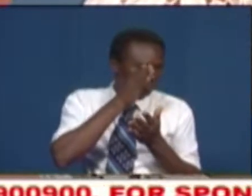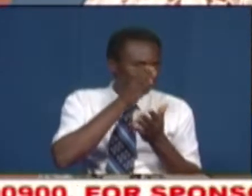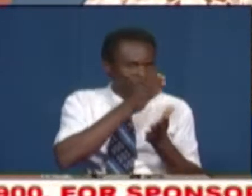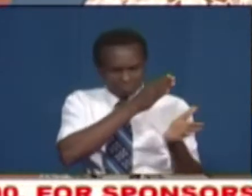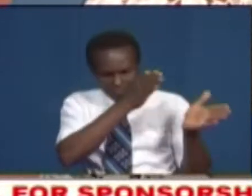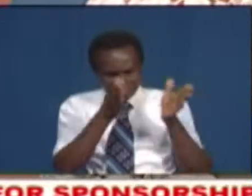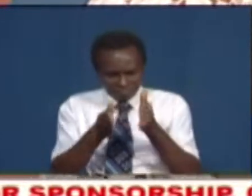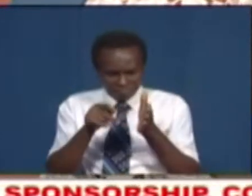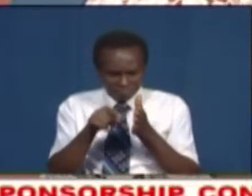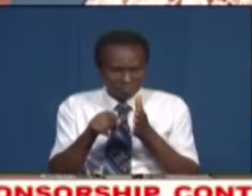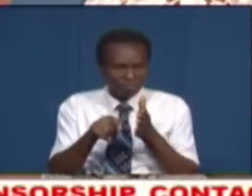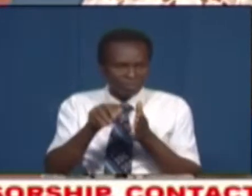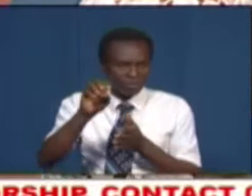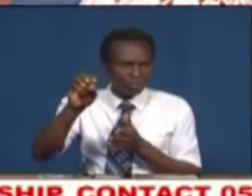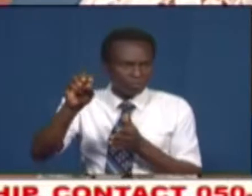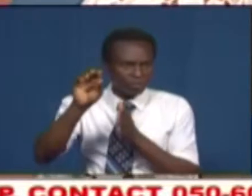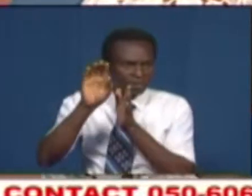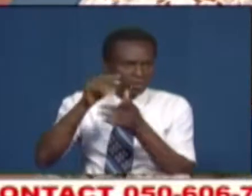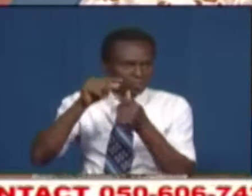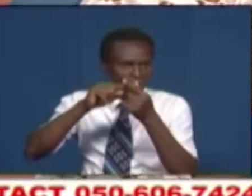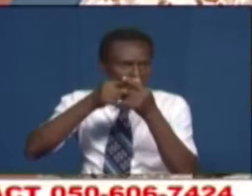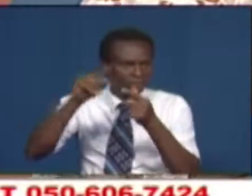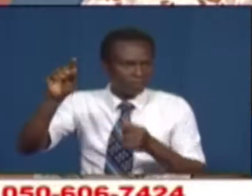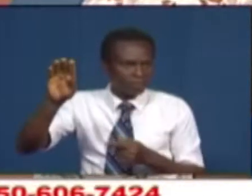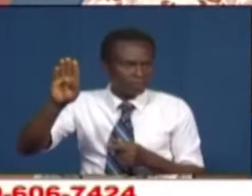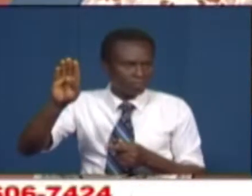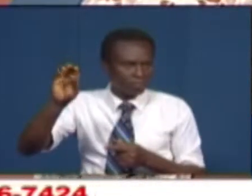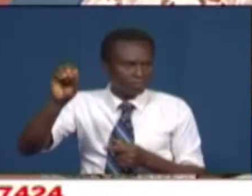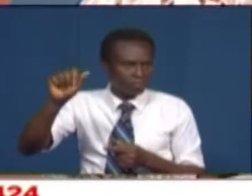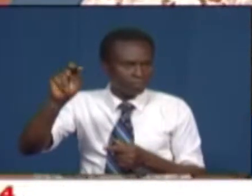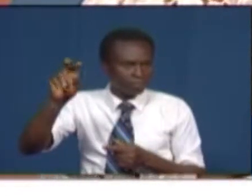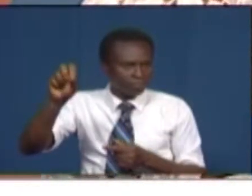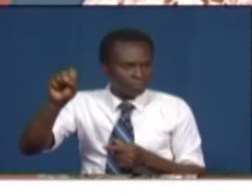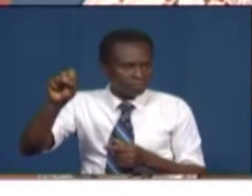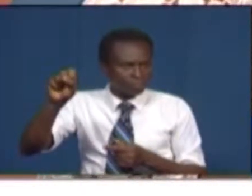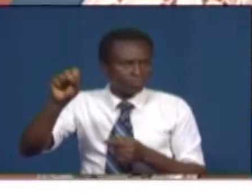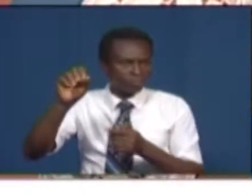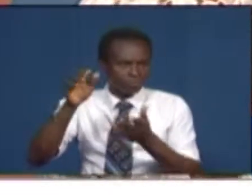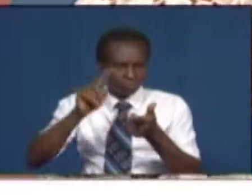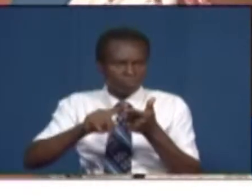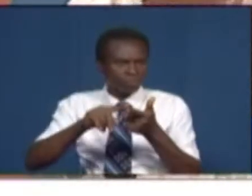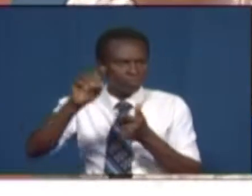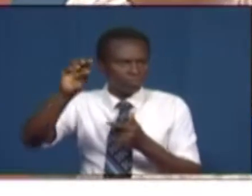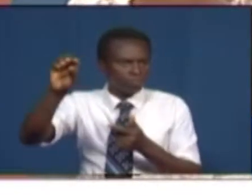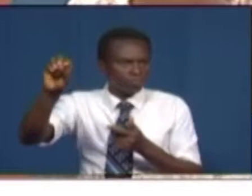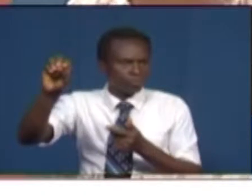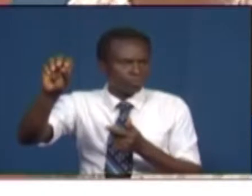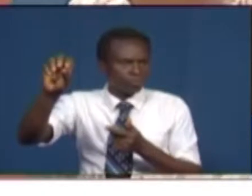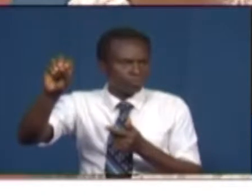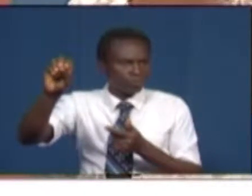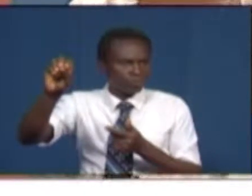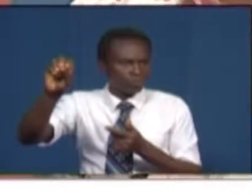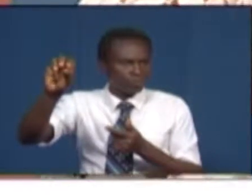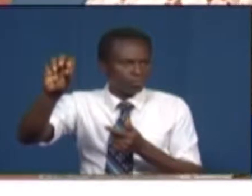processed. And the message about them is for you to eat them and become very active in school, in class, and then it works on your